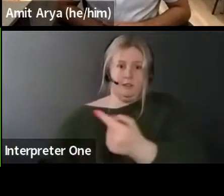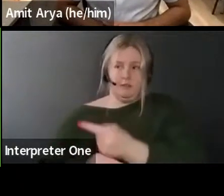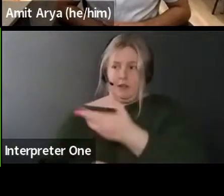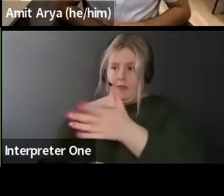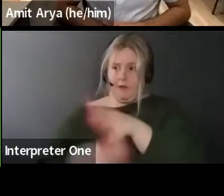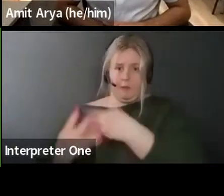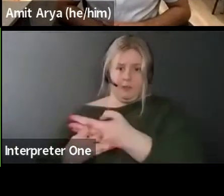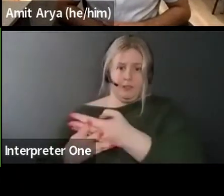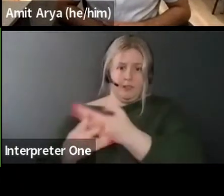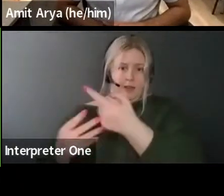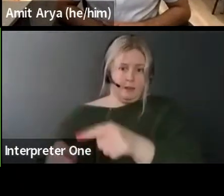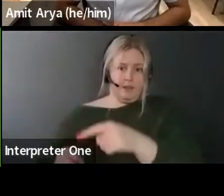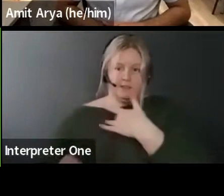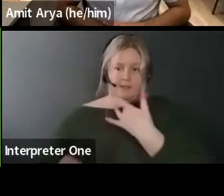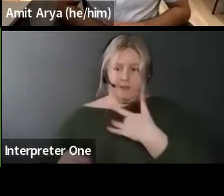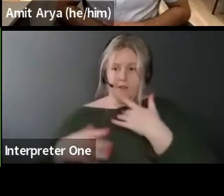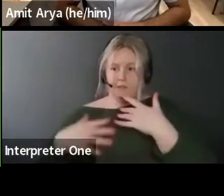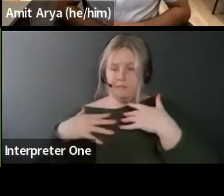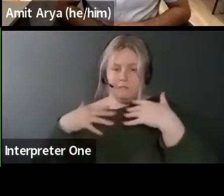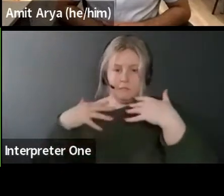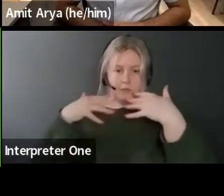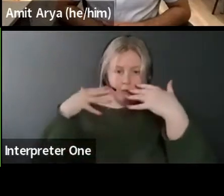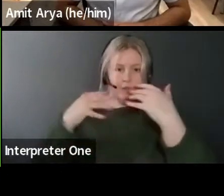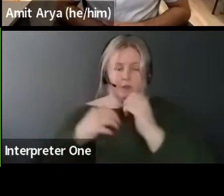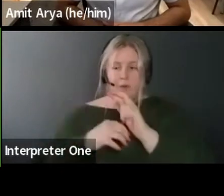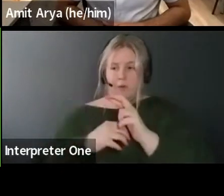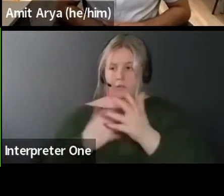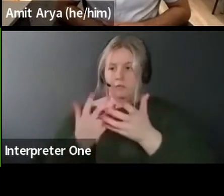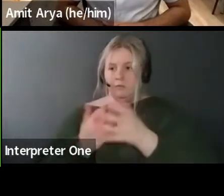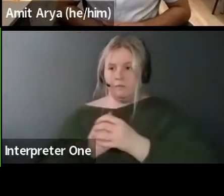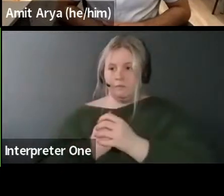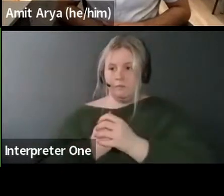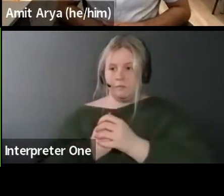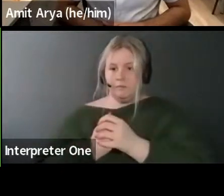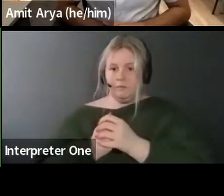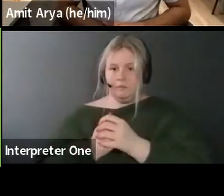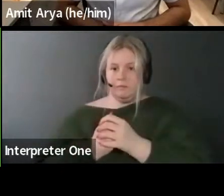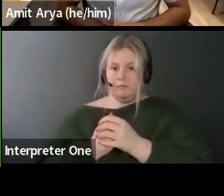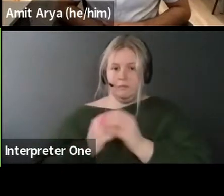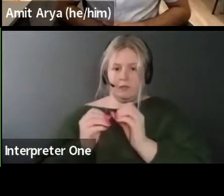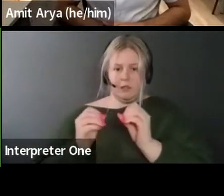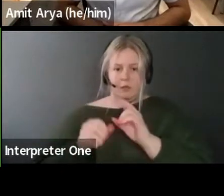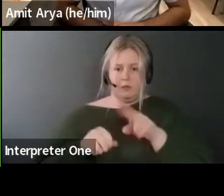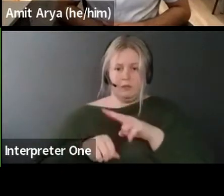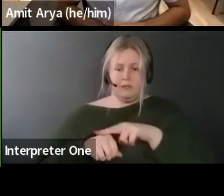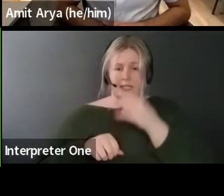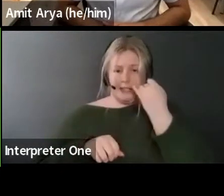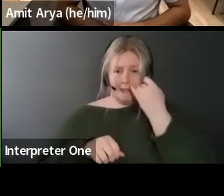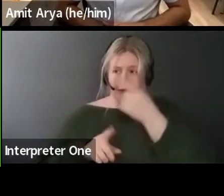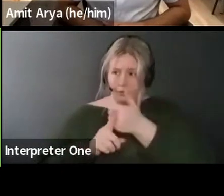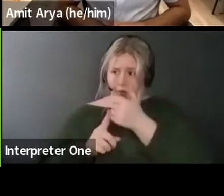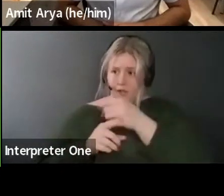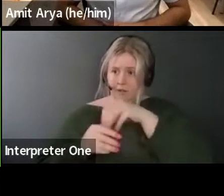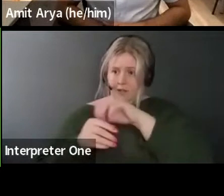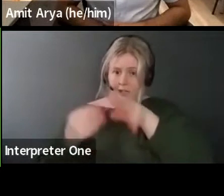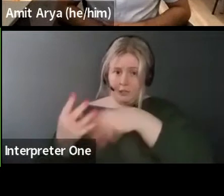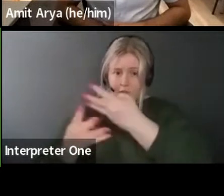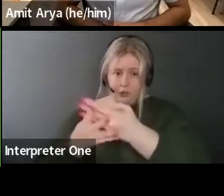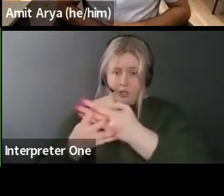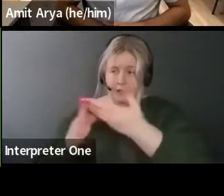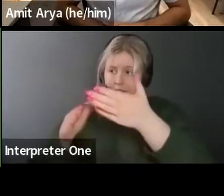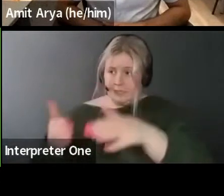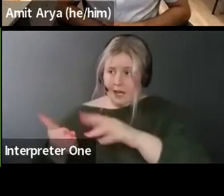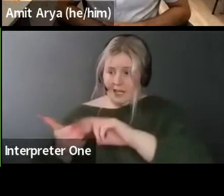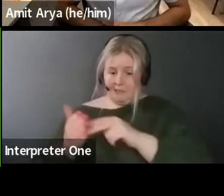prisons. And there is no natural death behind bars. Any death behind bars is not a natural